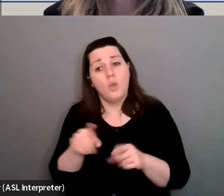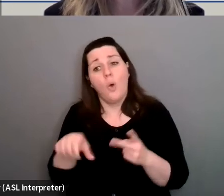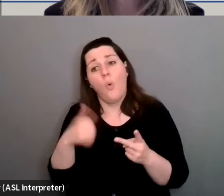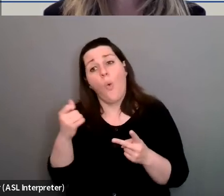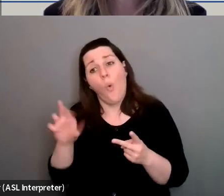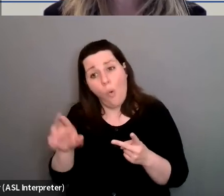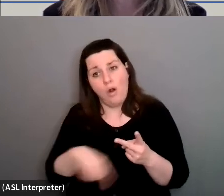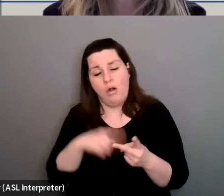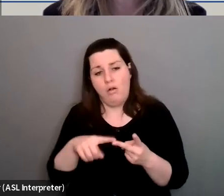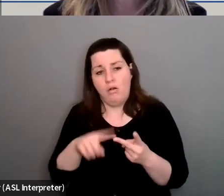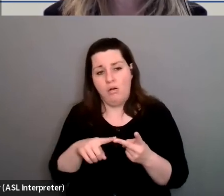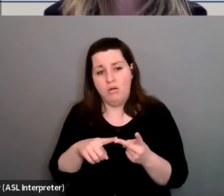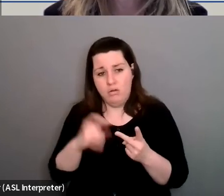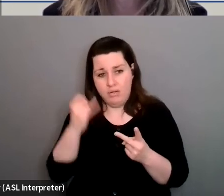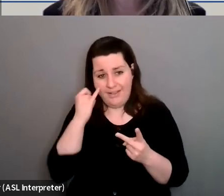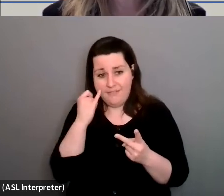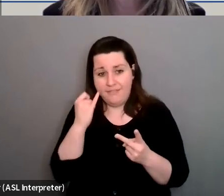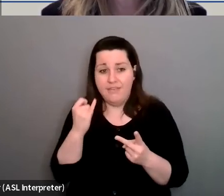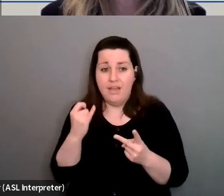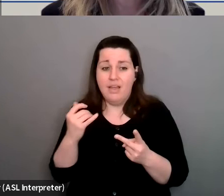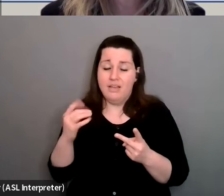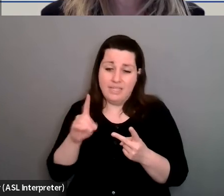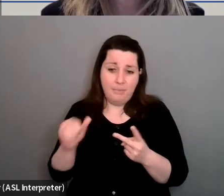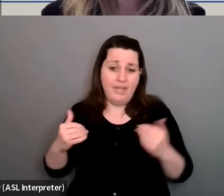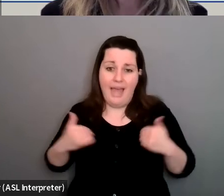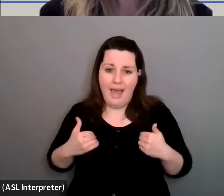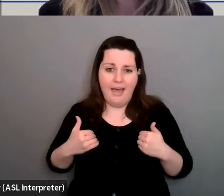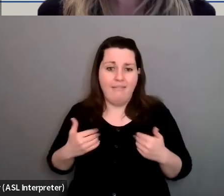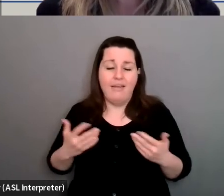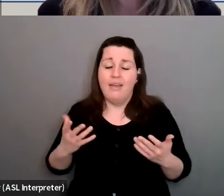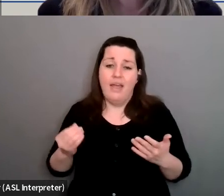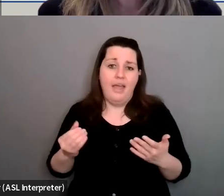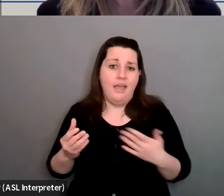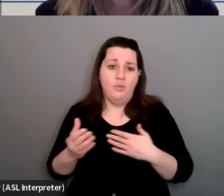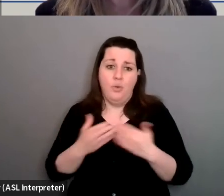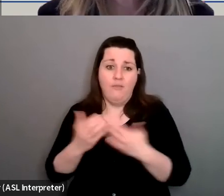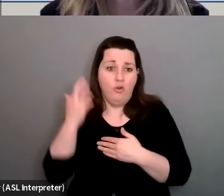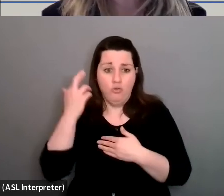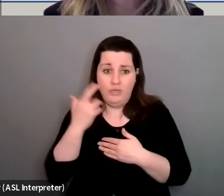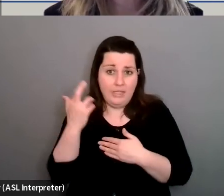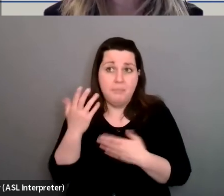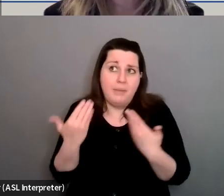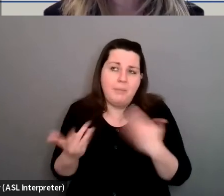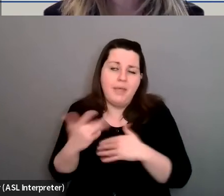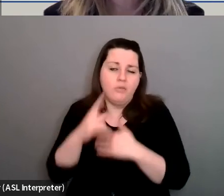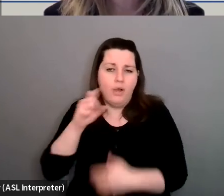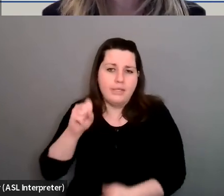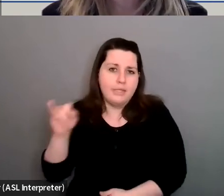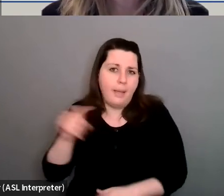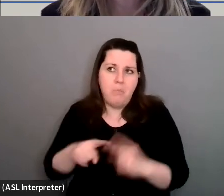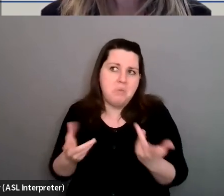have that disability and for whatever reason you're not, maybe you're eligible for SSI, but you actually haven't